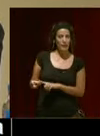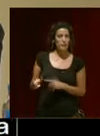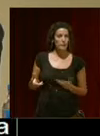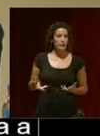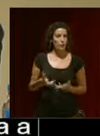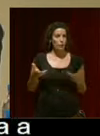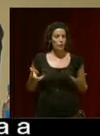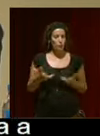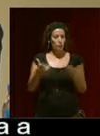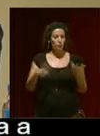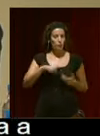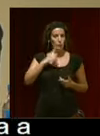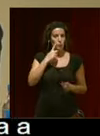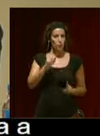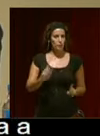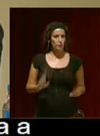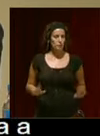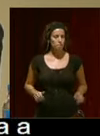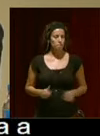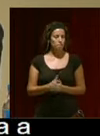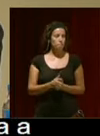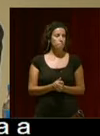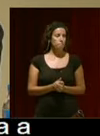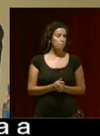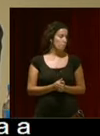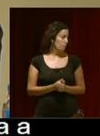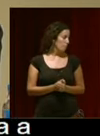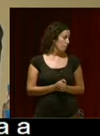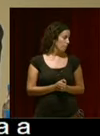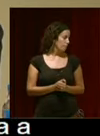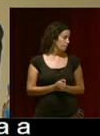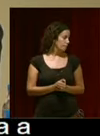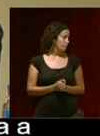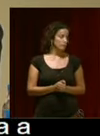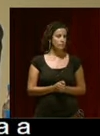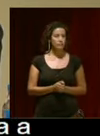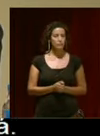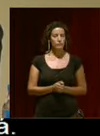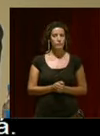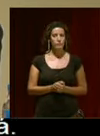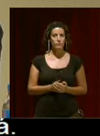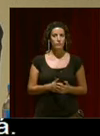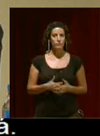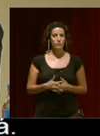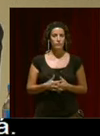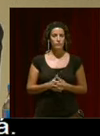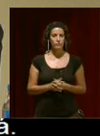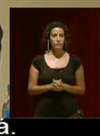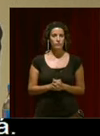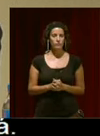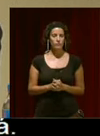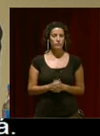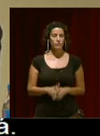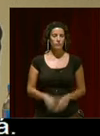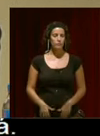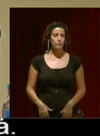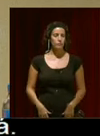I had a brief script of what I wanted to say about him, but I don't think I can find it